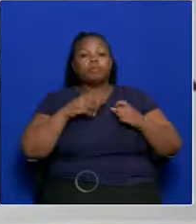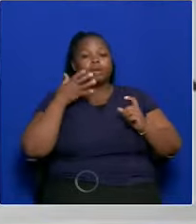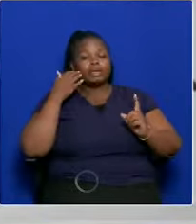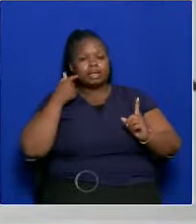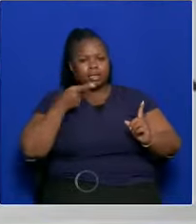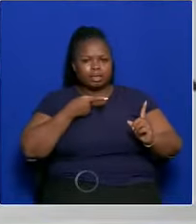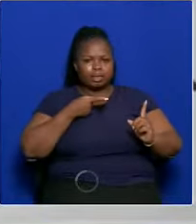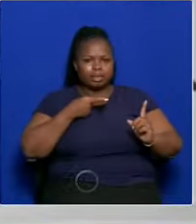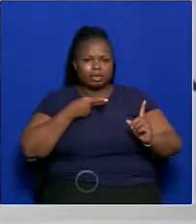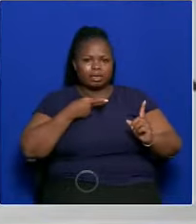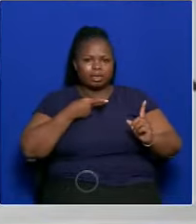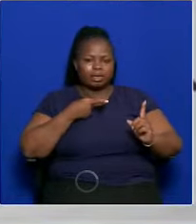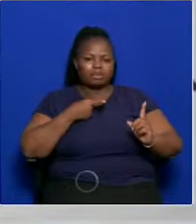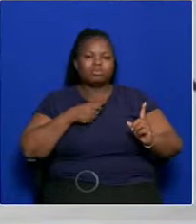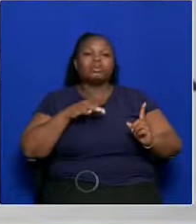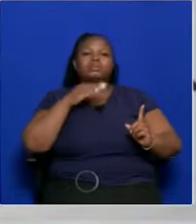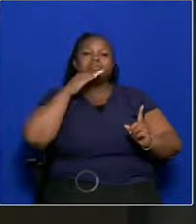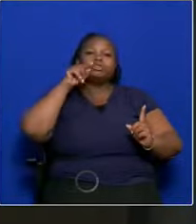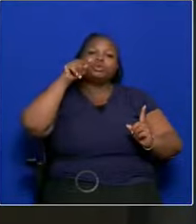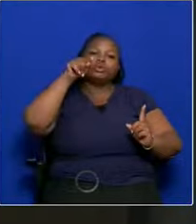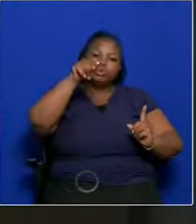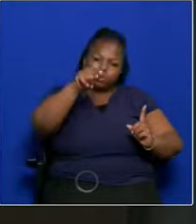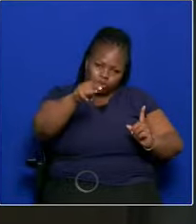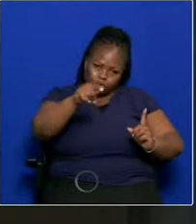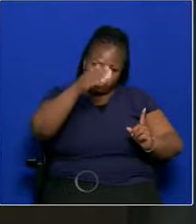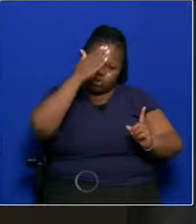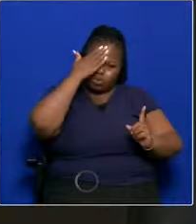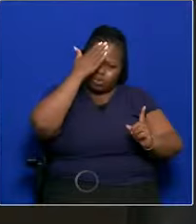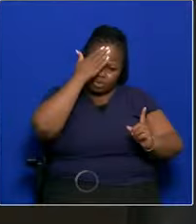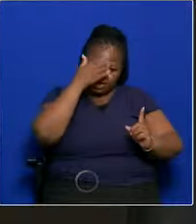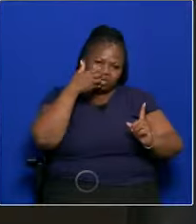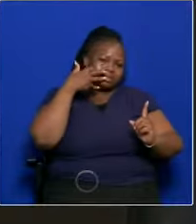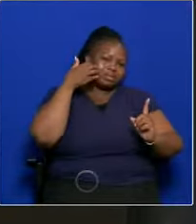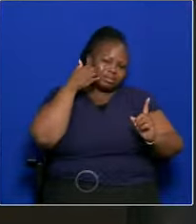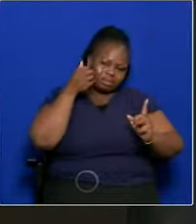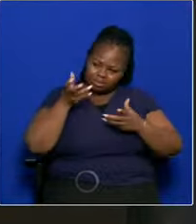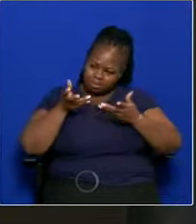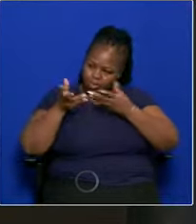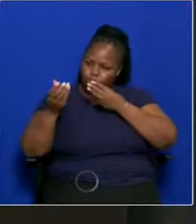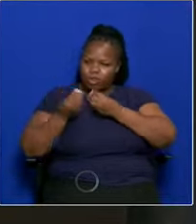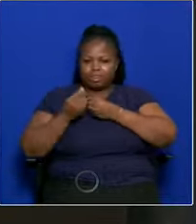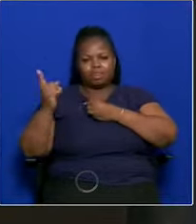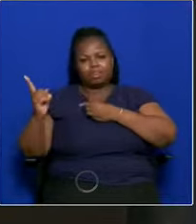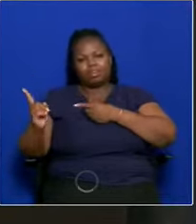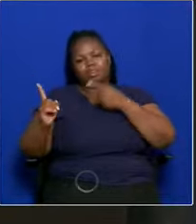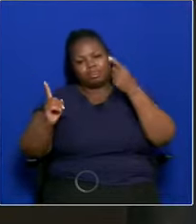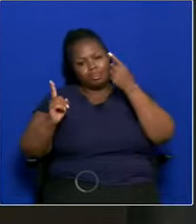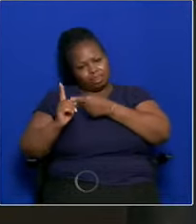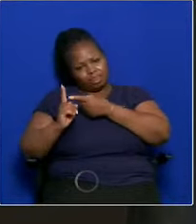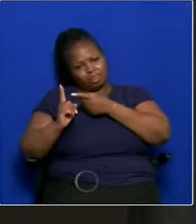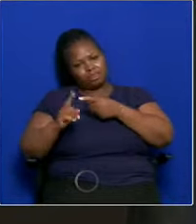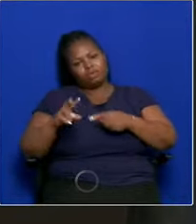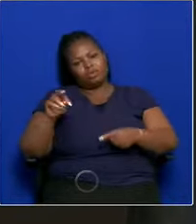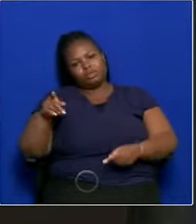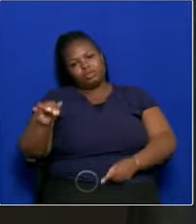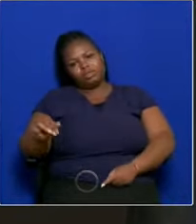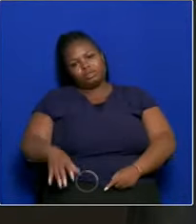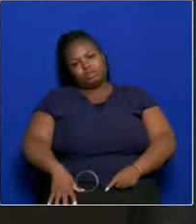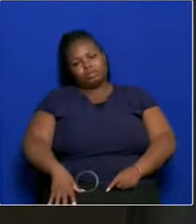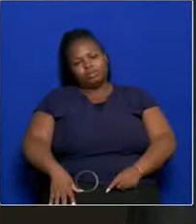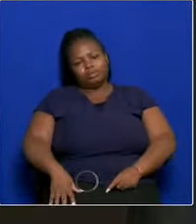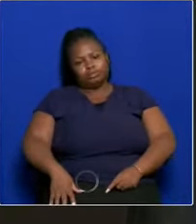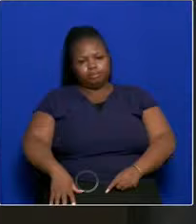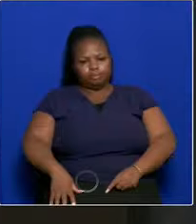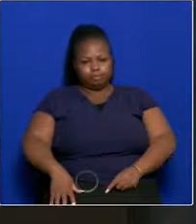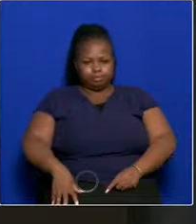means on your version, Matlala is discussing the issue of payments with Nkosi. And on your version,